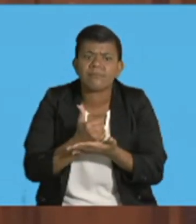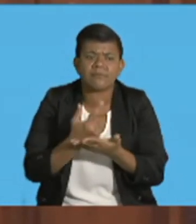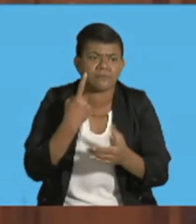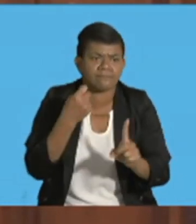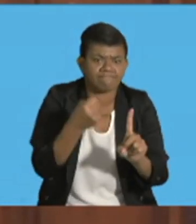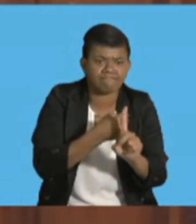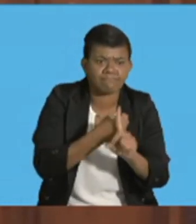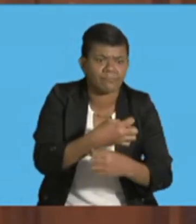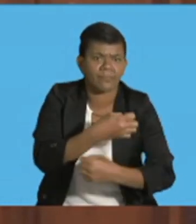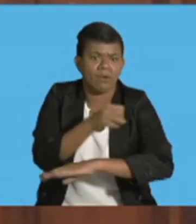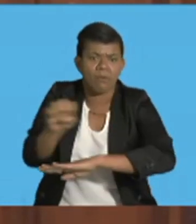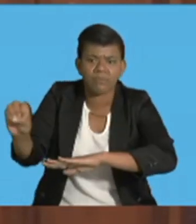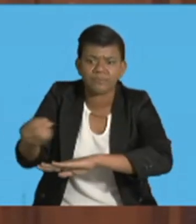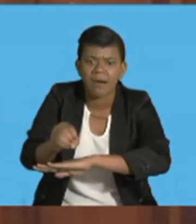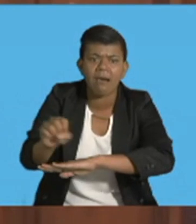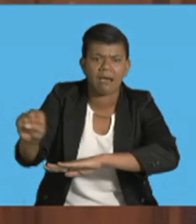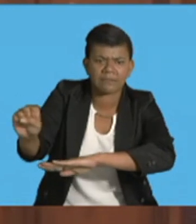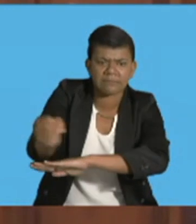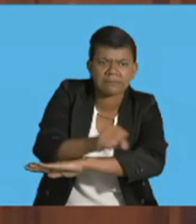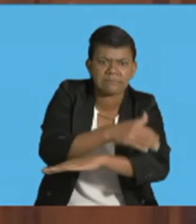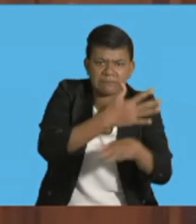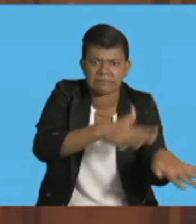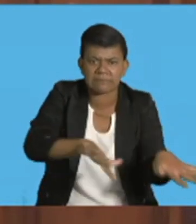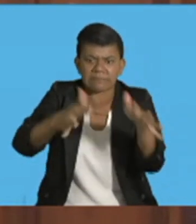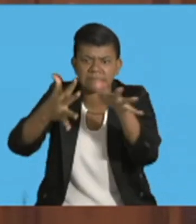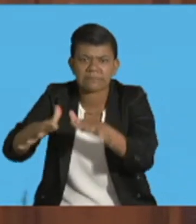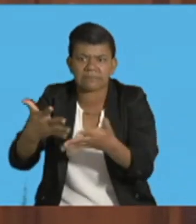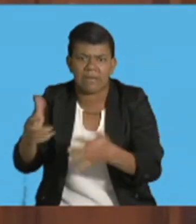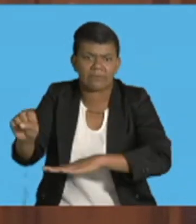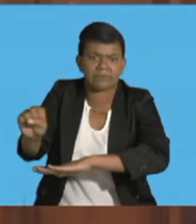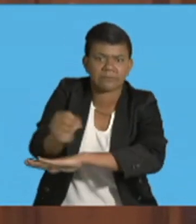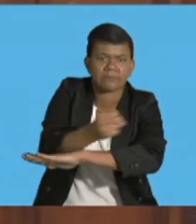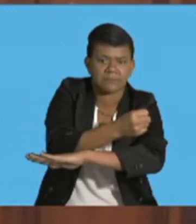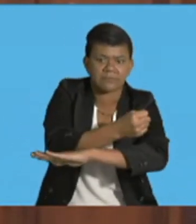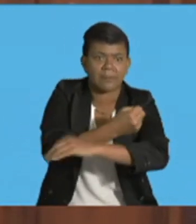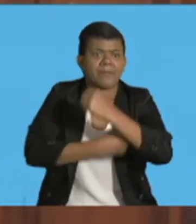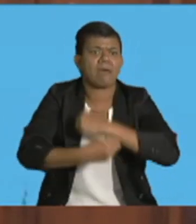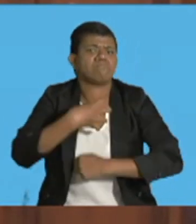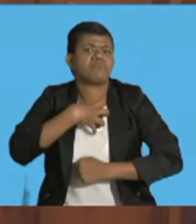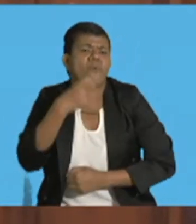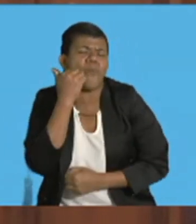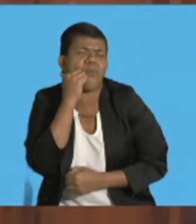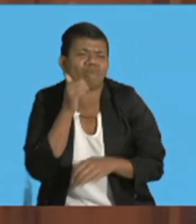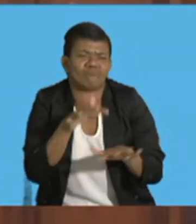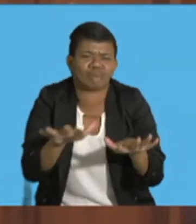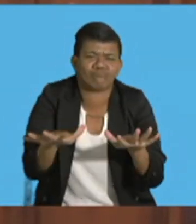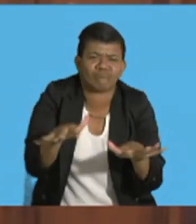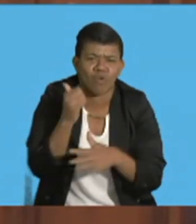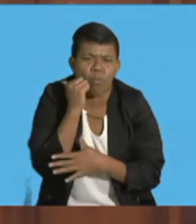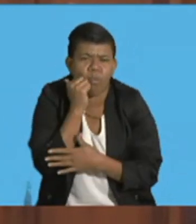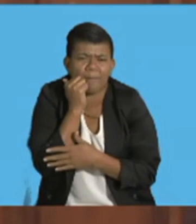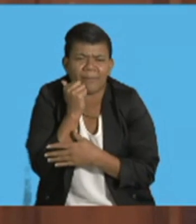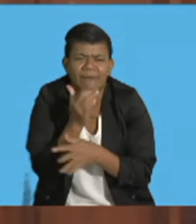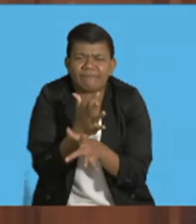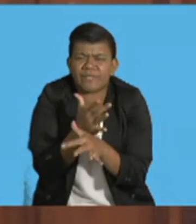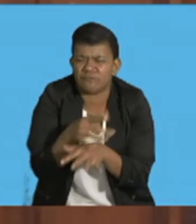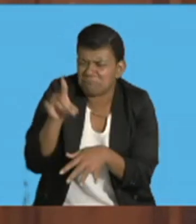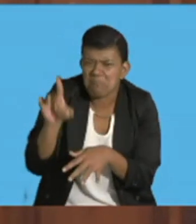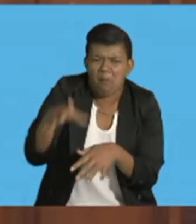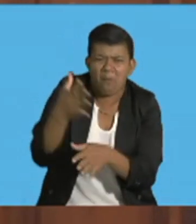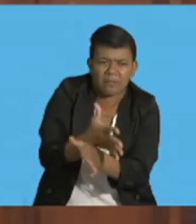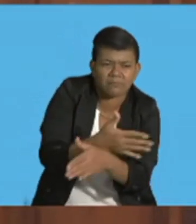in Fiji and other Pacific island countries. And Fiji has also shown leadership in addressing issues of human mobility and